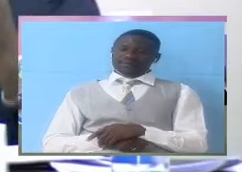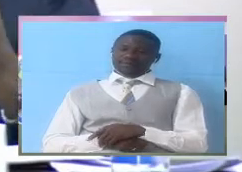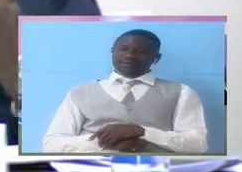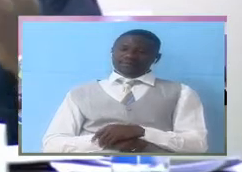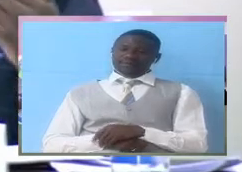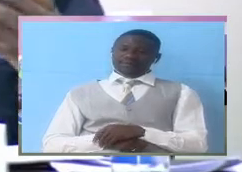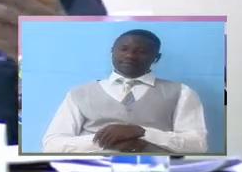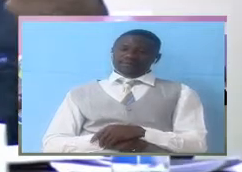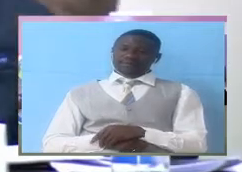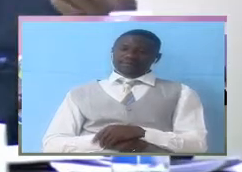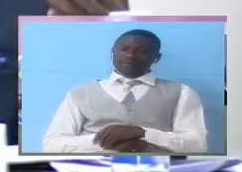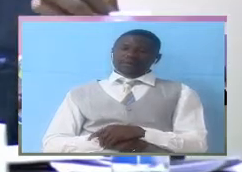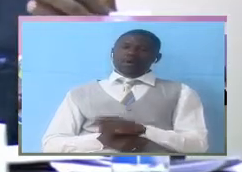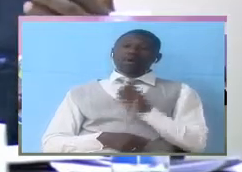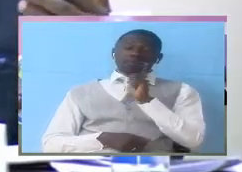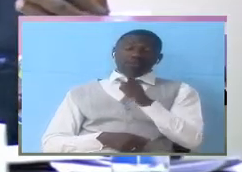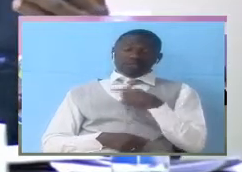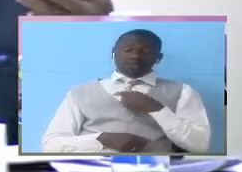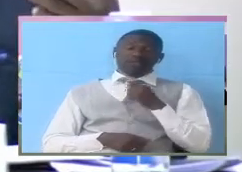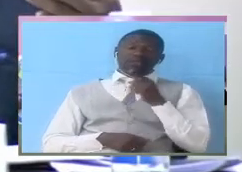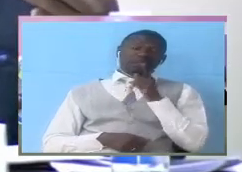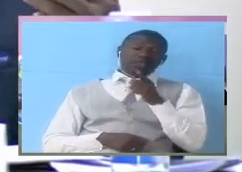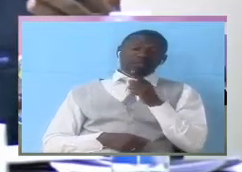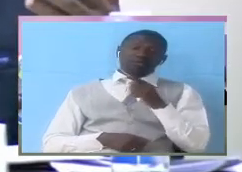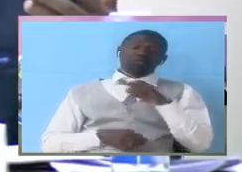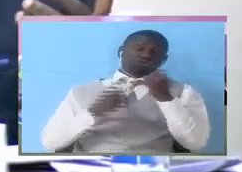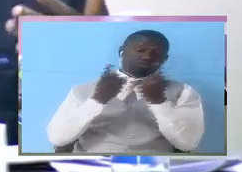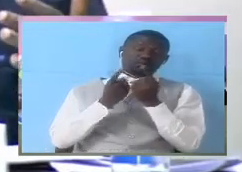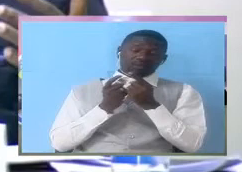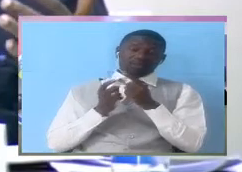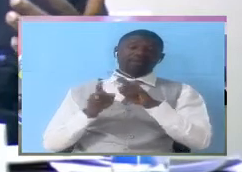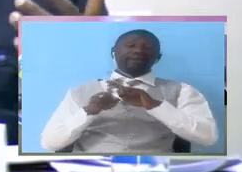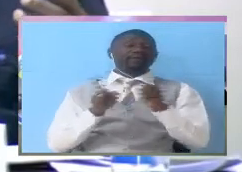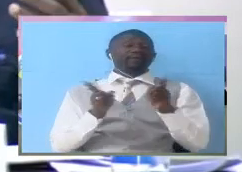But that is something else. That is